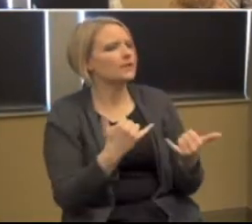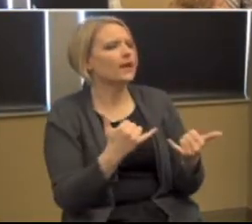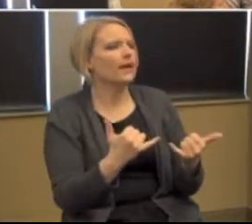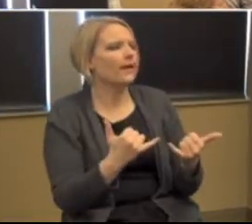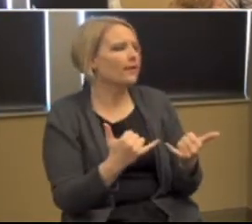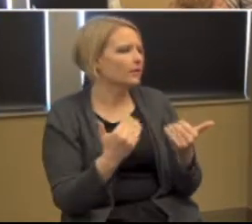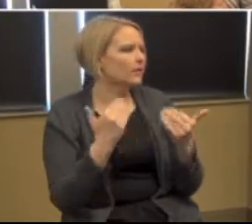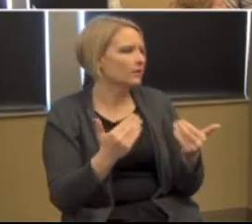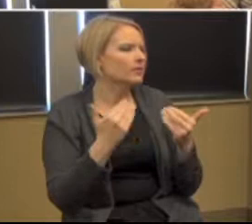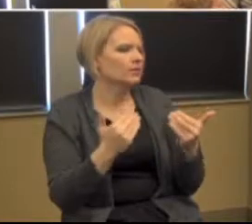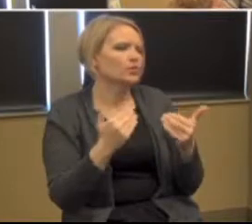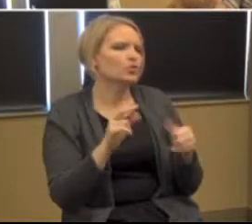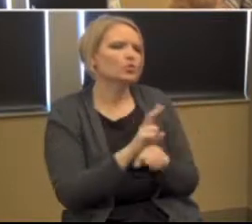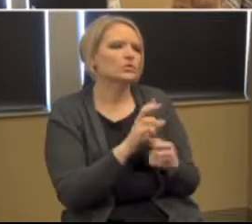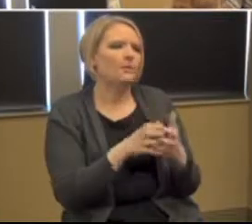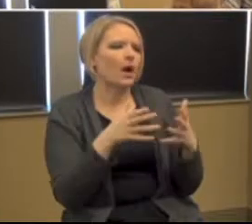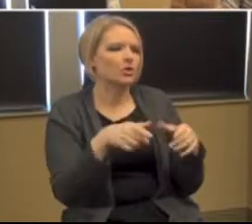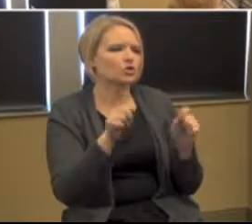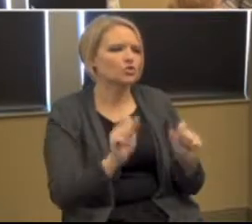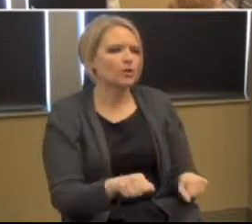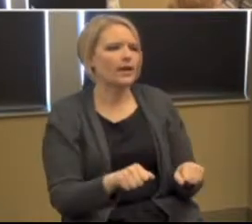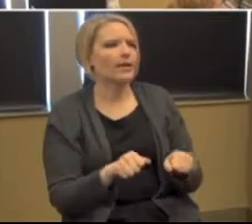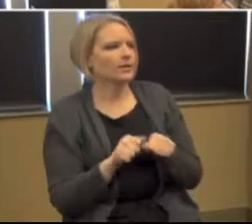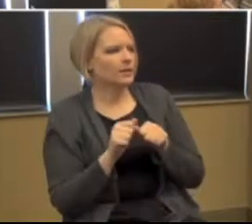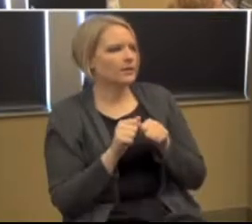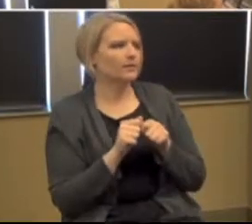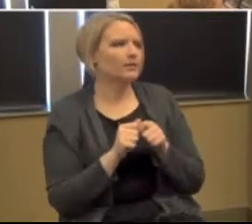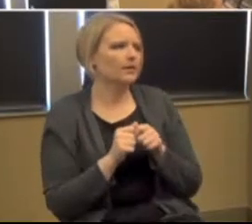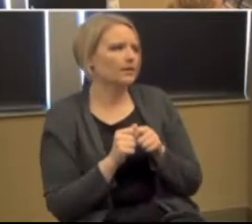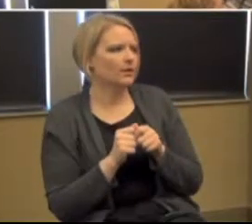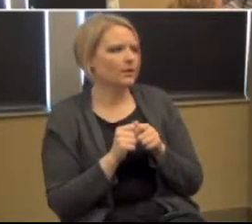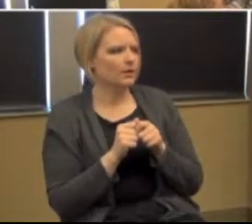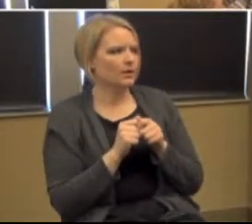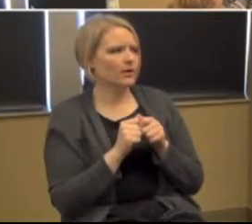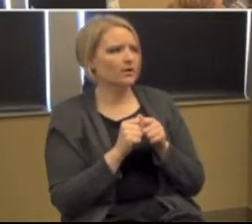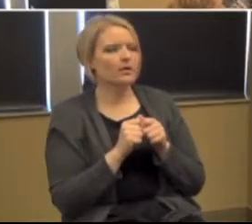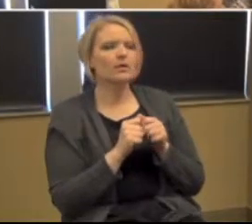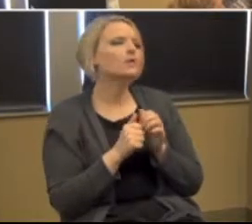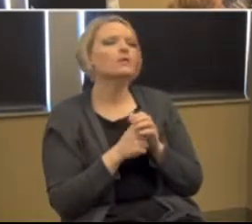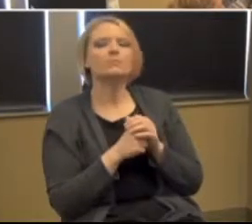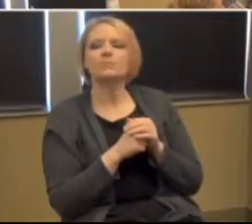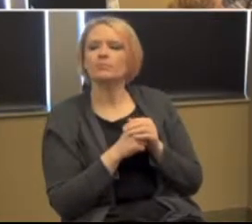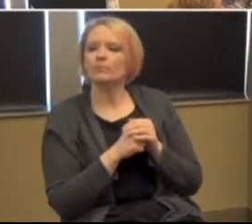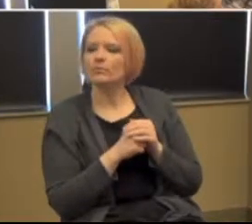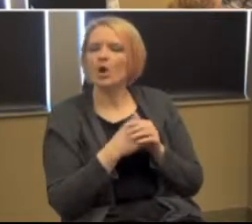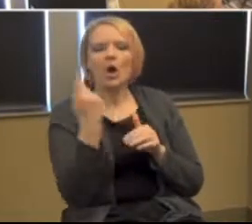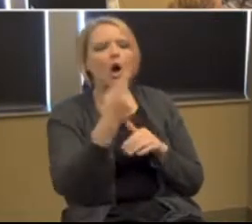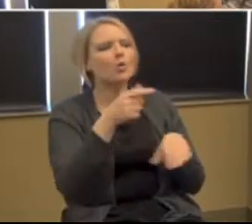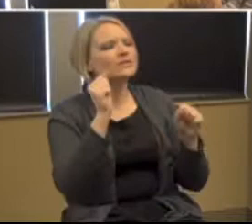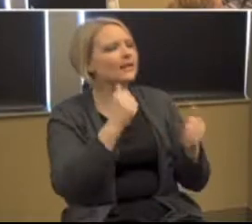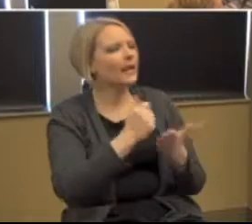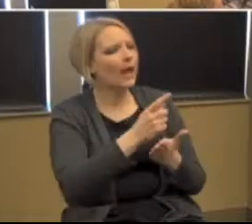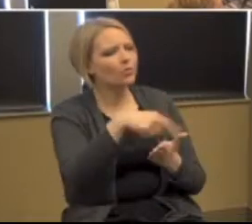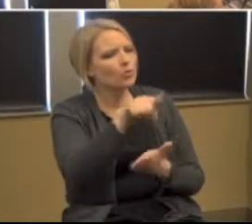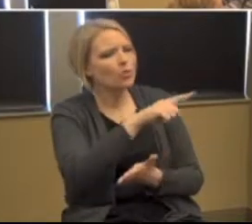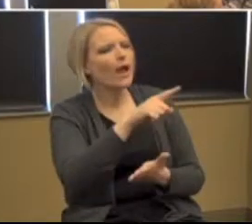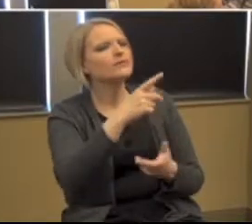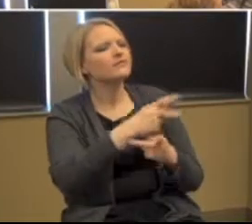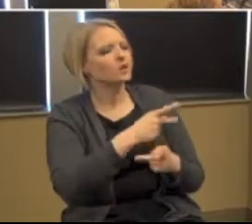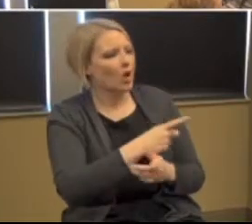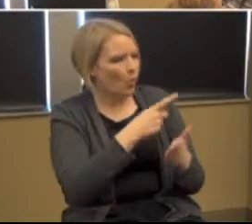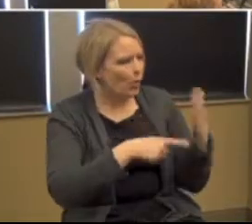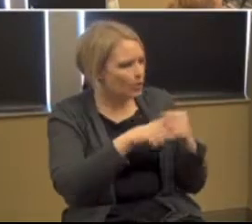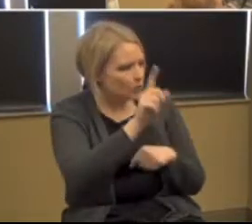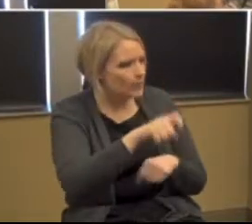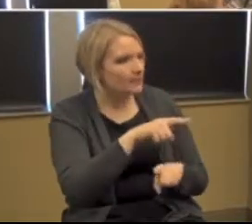can. Print away. And if you really want to, there's free trials available, so come see us. We can always help you guys out getting what you need.